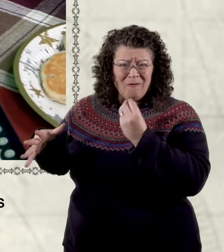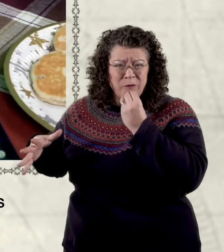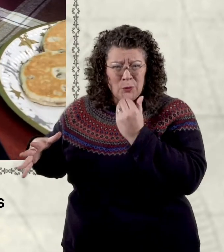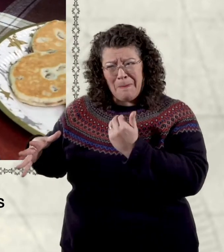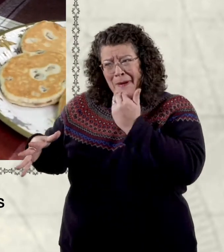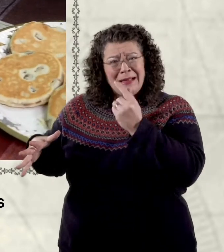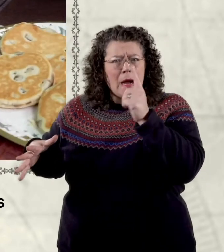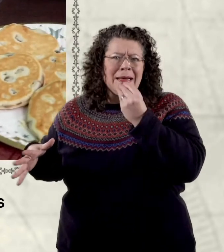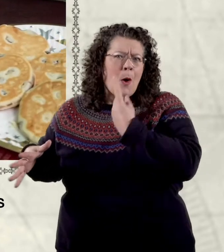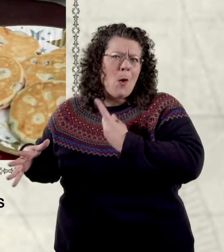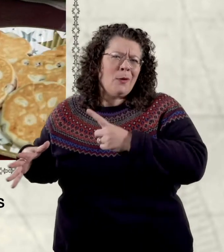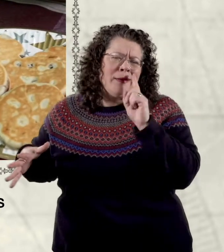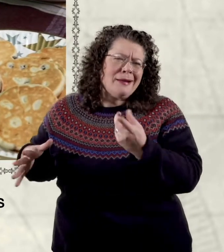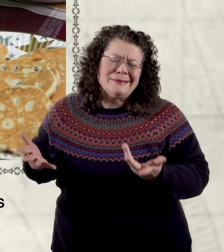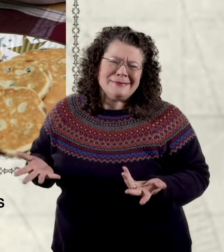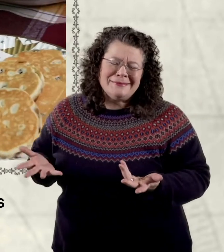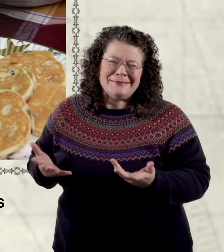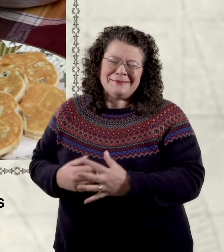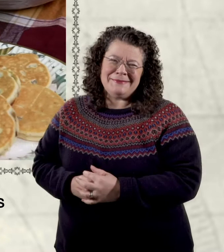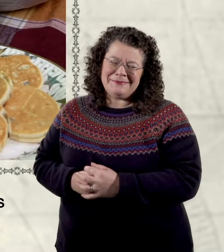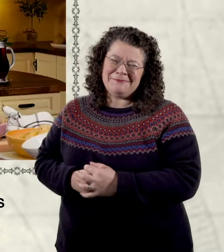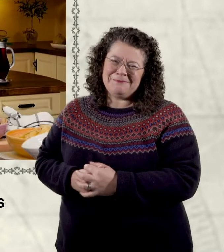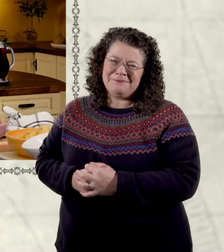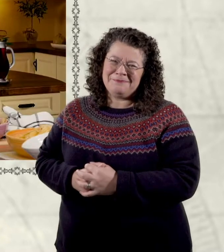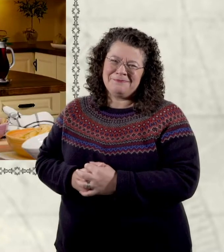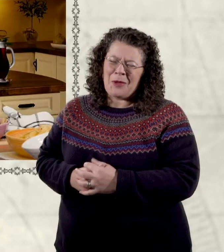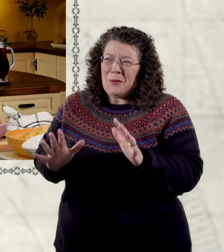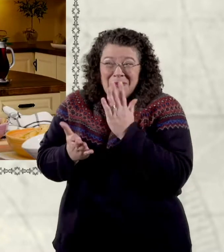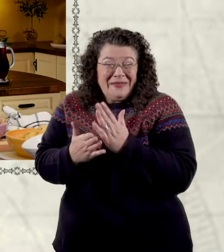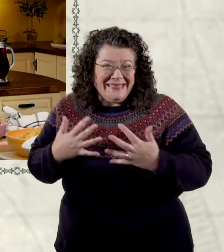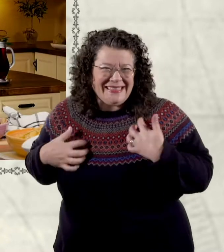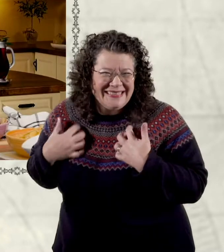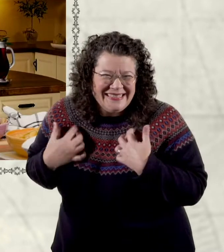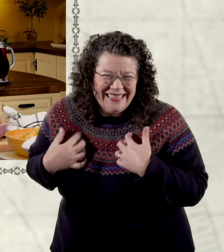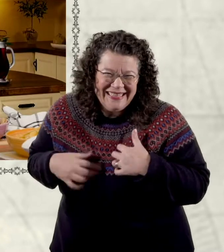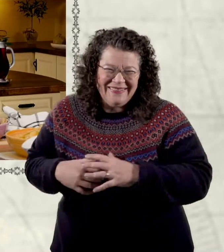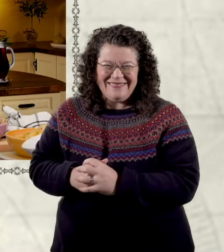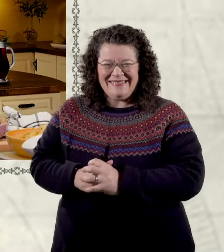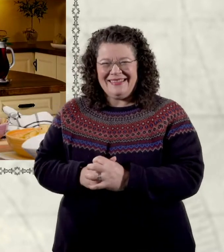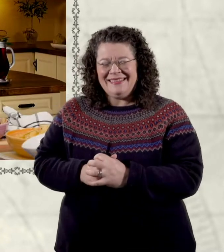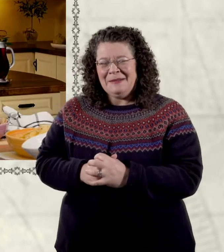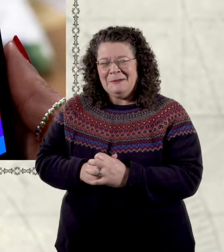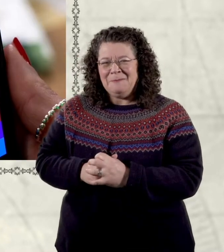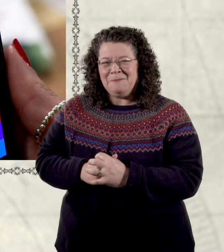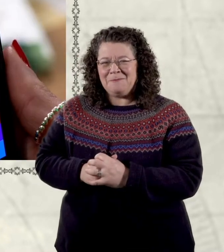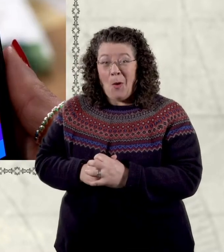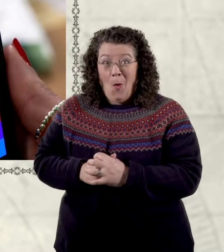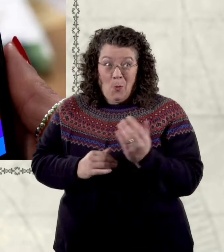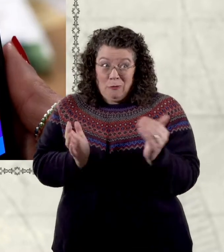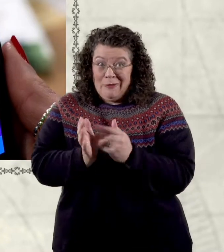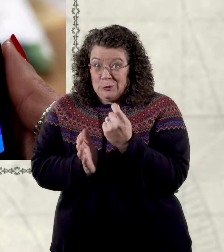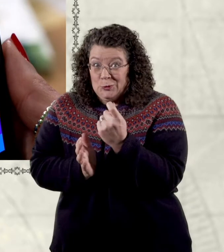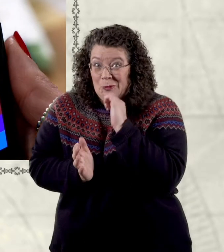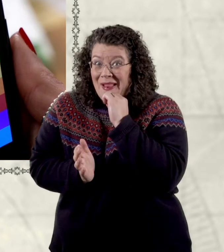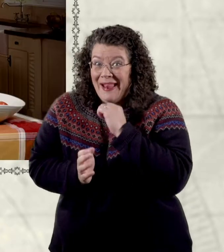this delicious midnight feast to eat on my own. Oh, it's so exciting. She'll be here